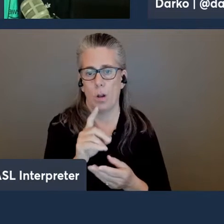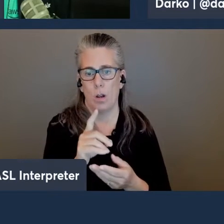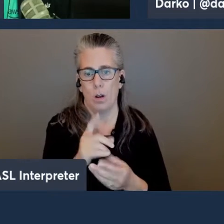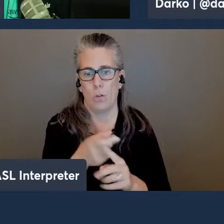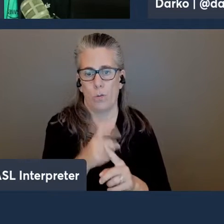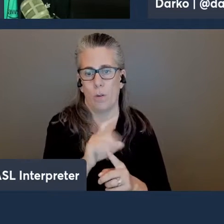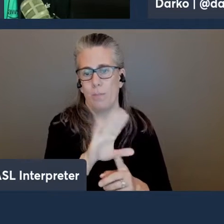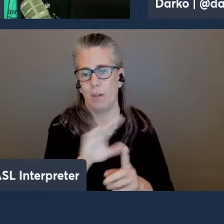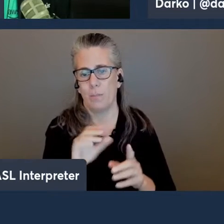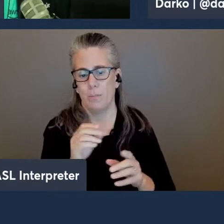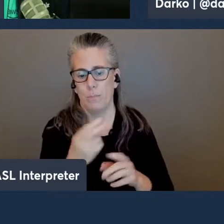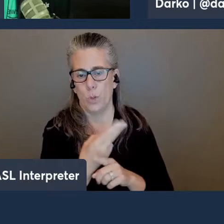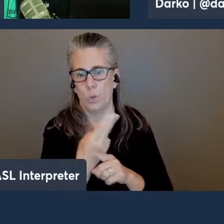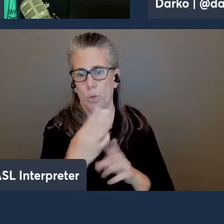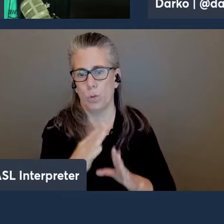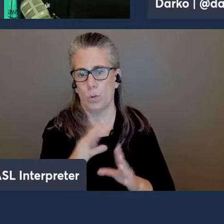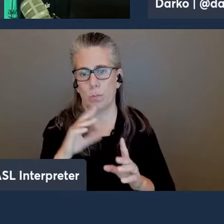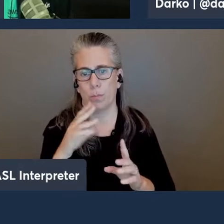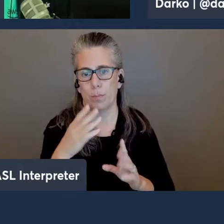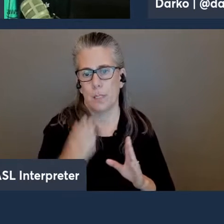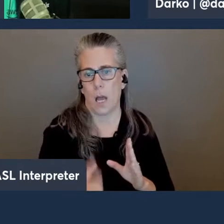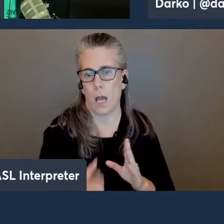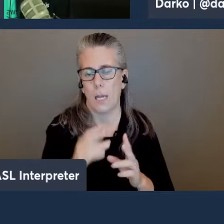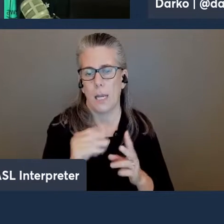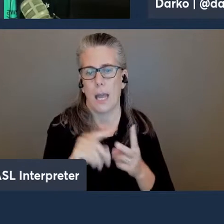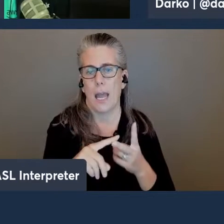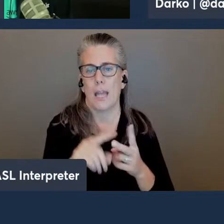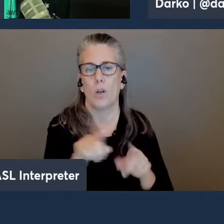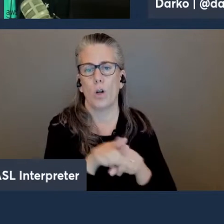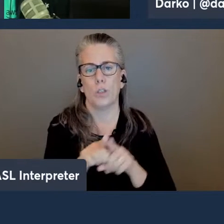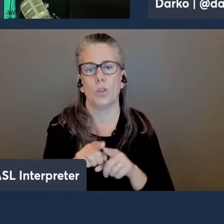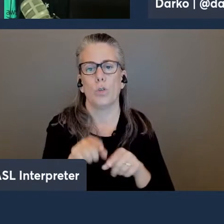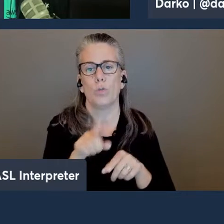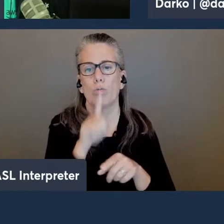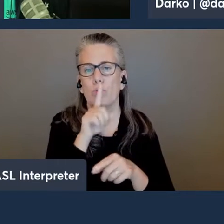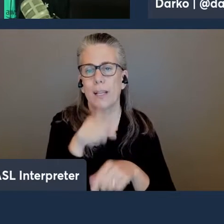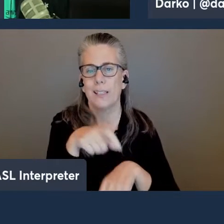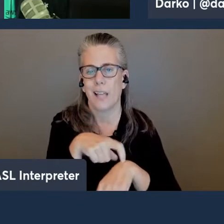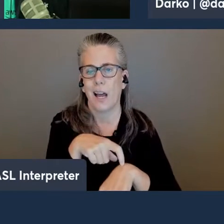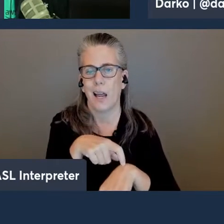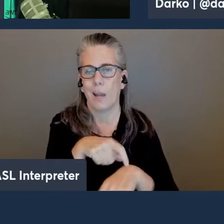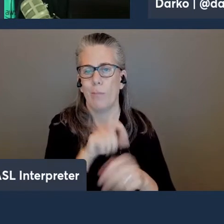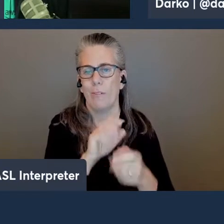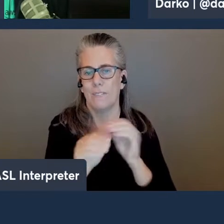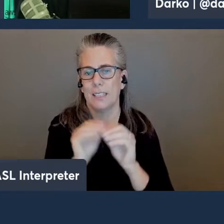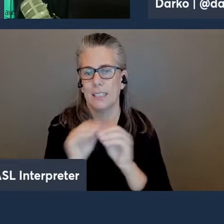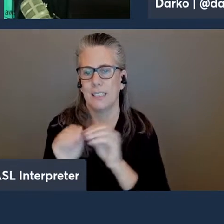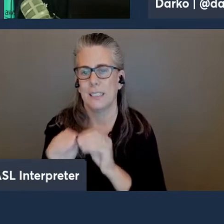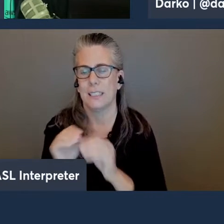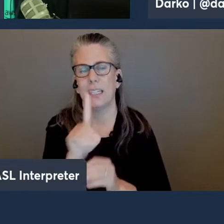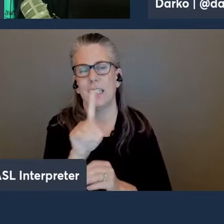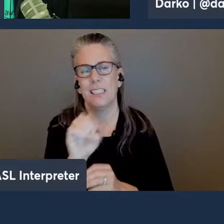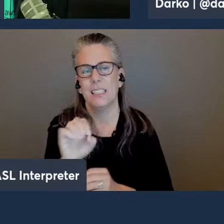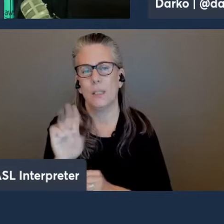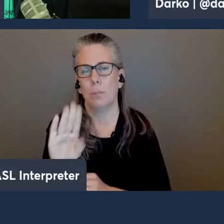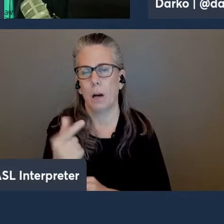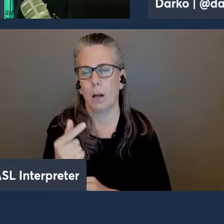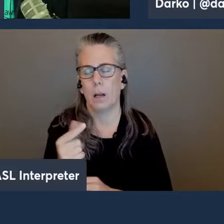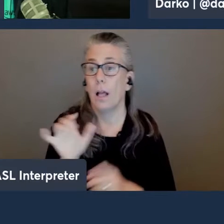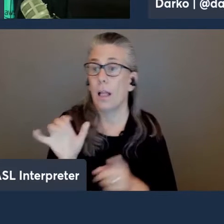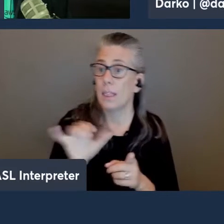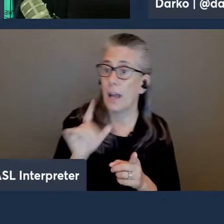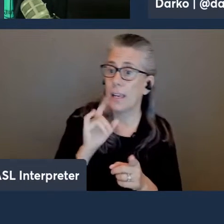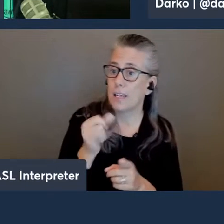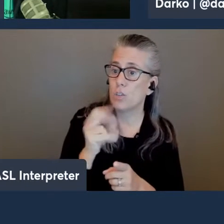can reduce their mean time to resolution. So issues like when there's a JavaScript error in the